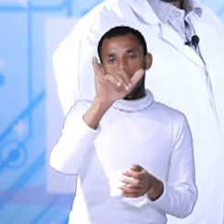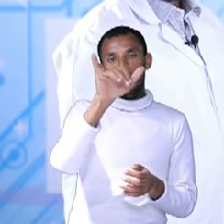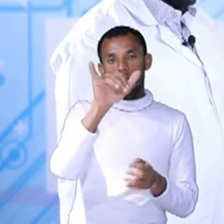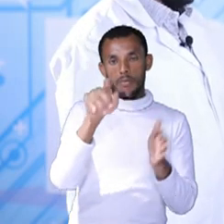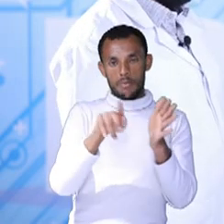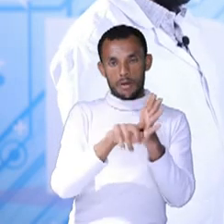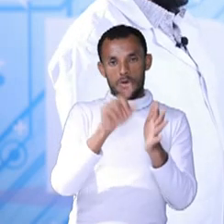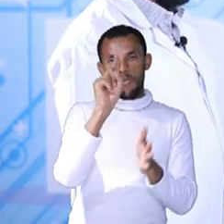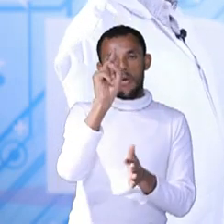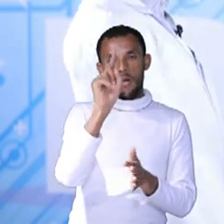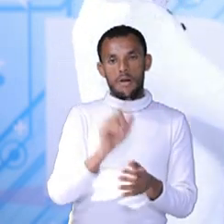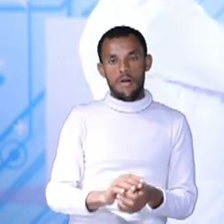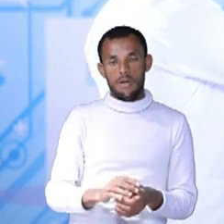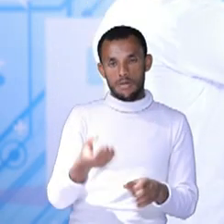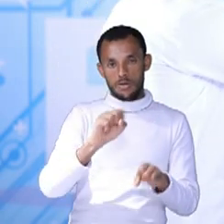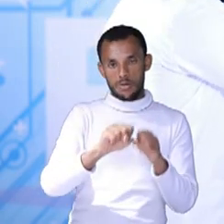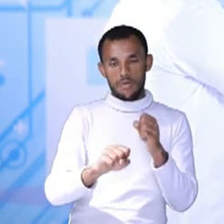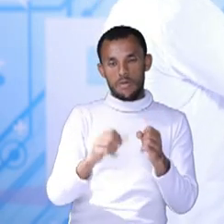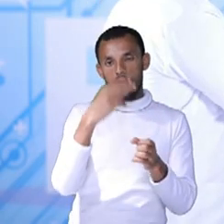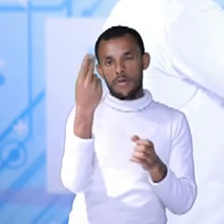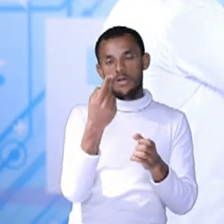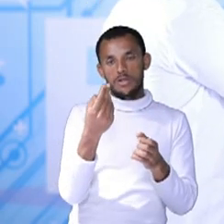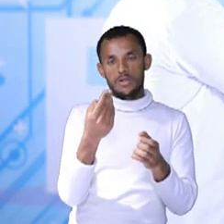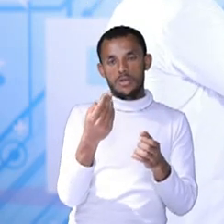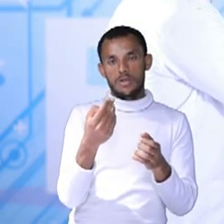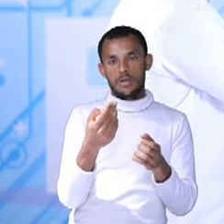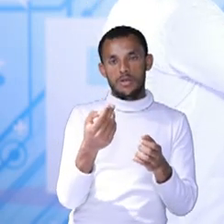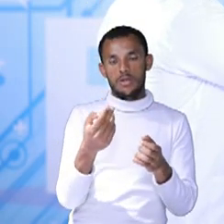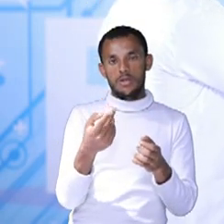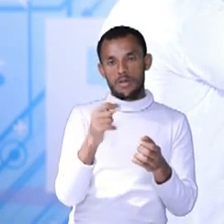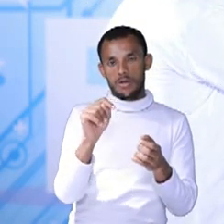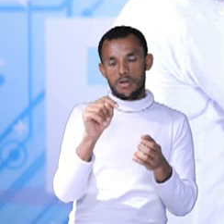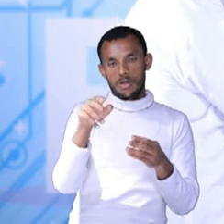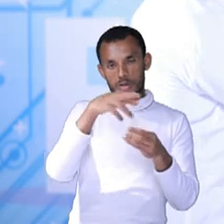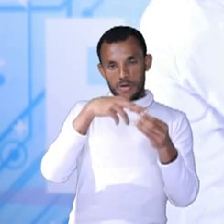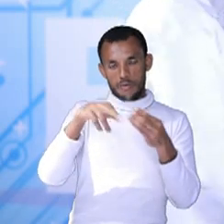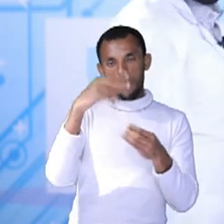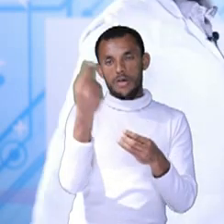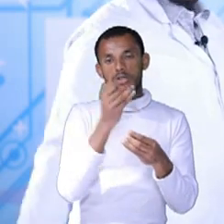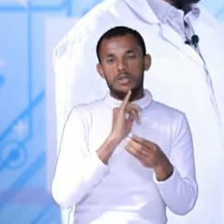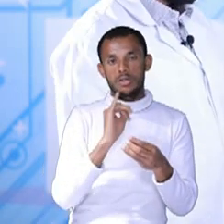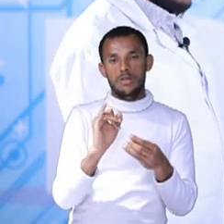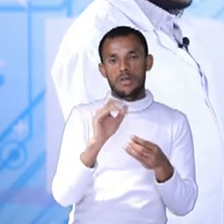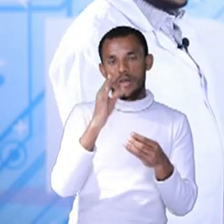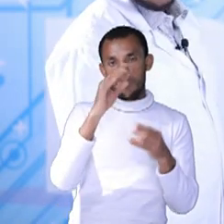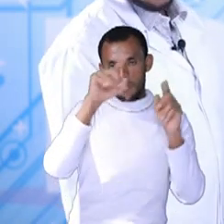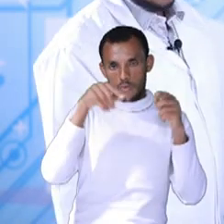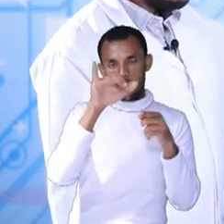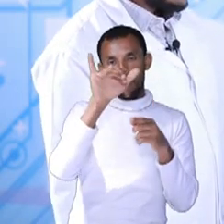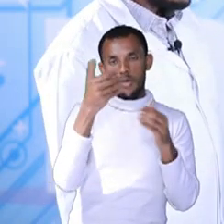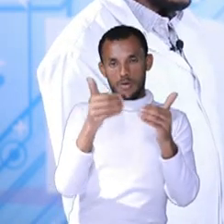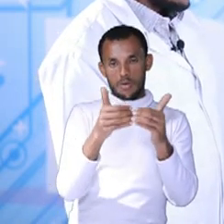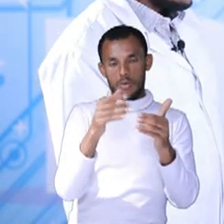y minus 1. So the function, the rotated function is this f of y is